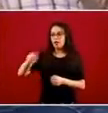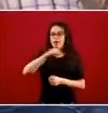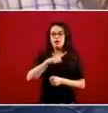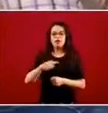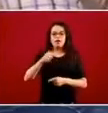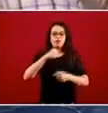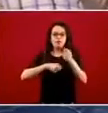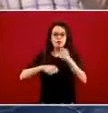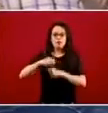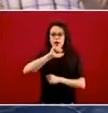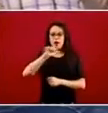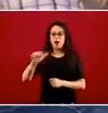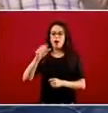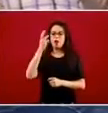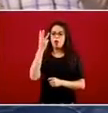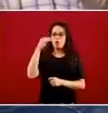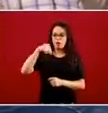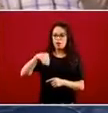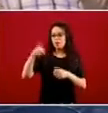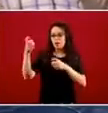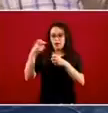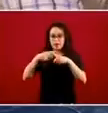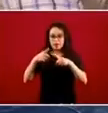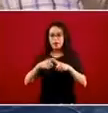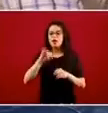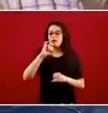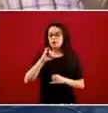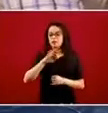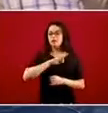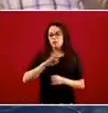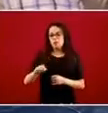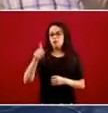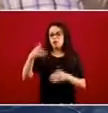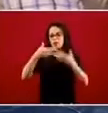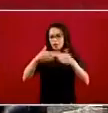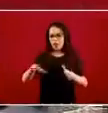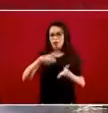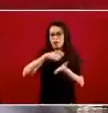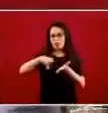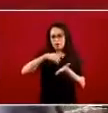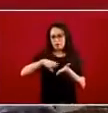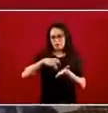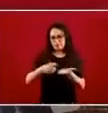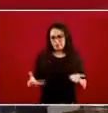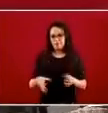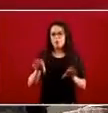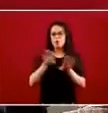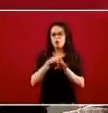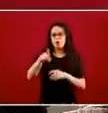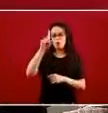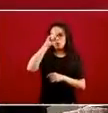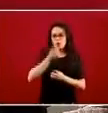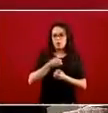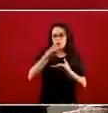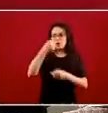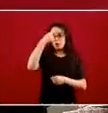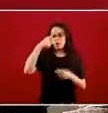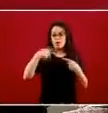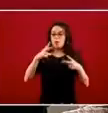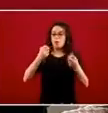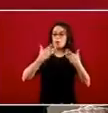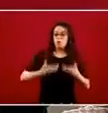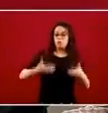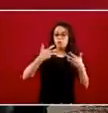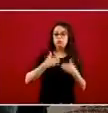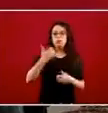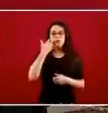They don't understand that they don't understand that supermarkets are still giving